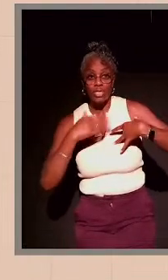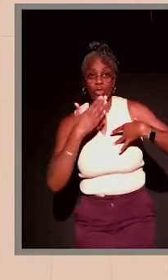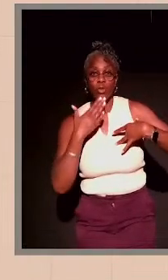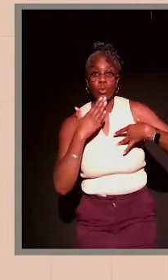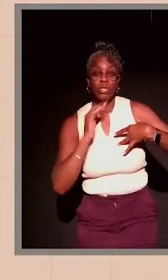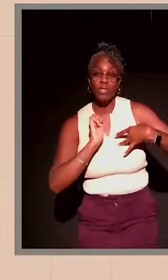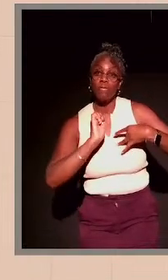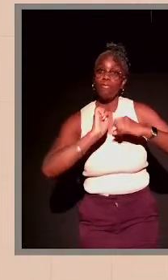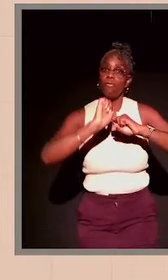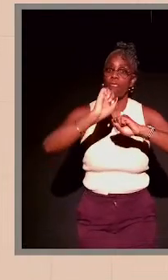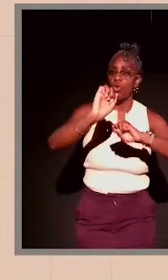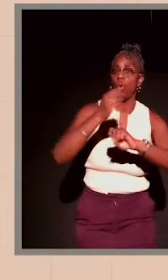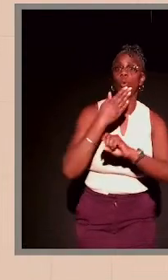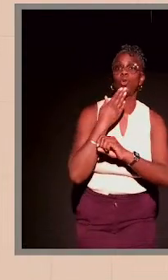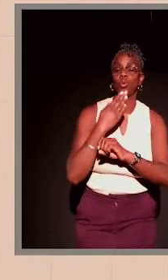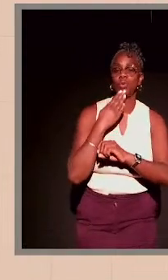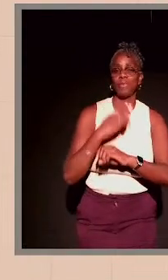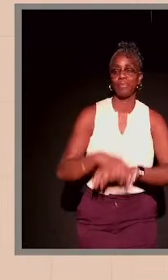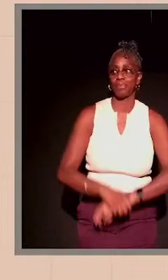creative purposes.